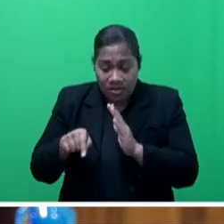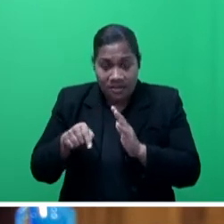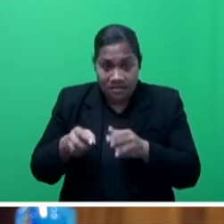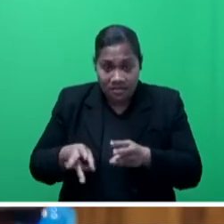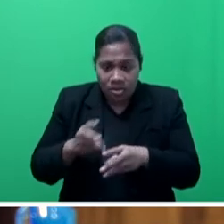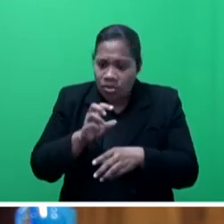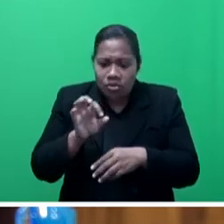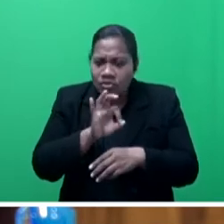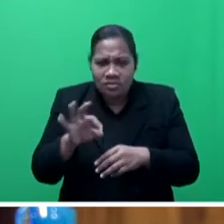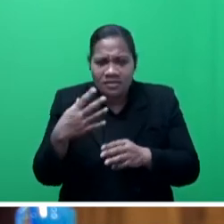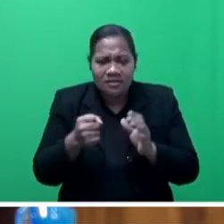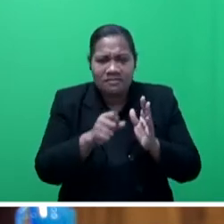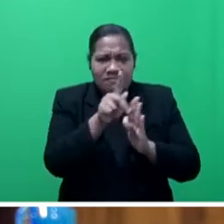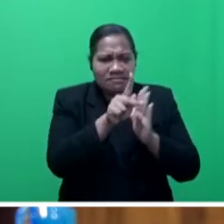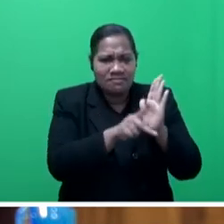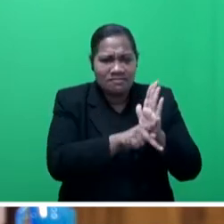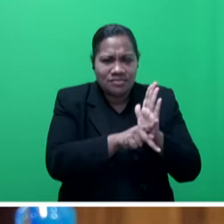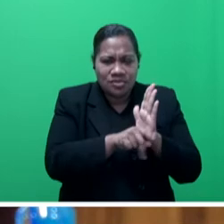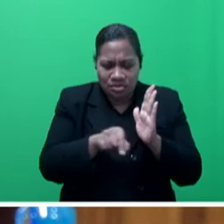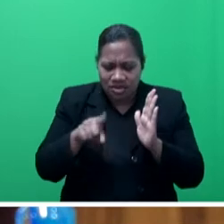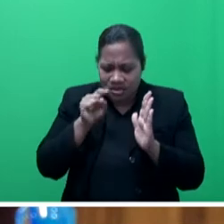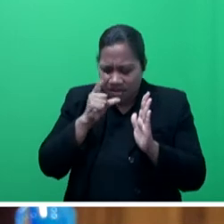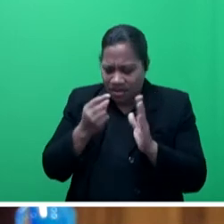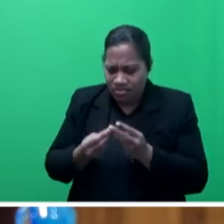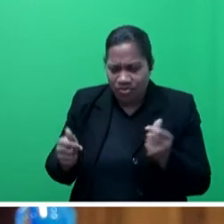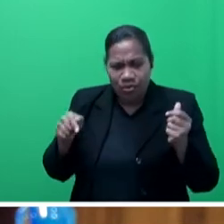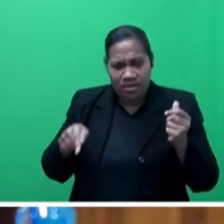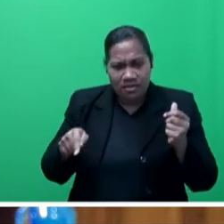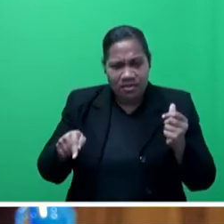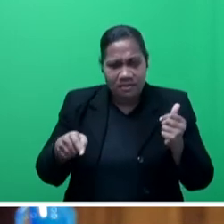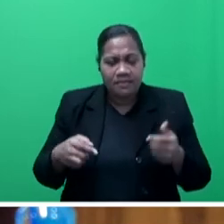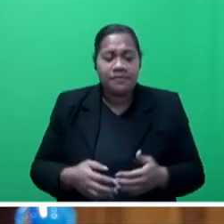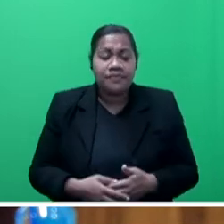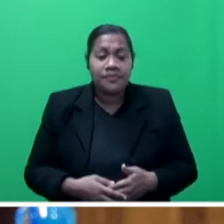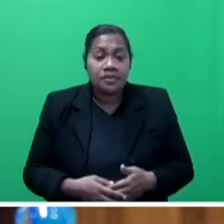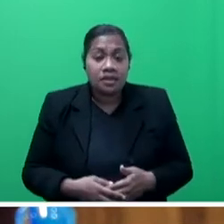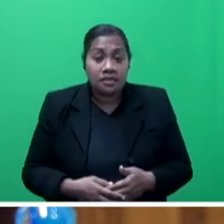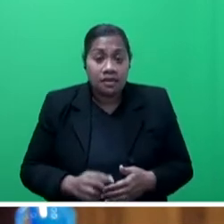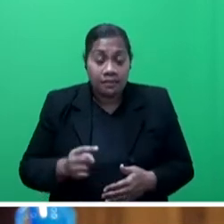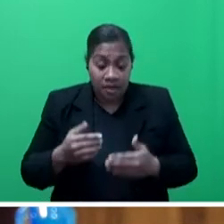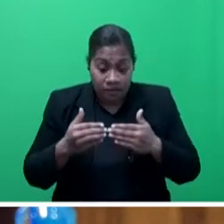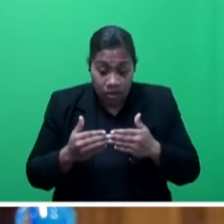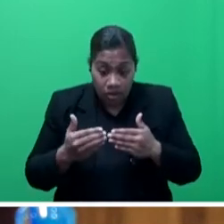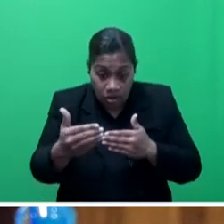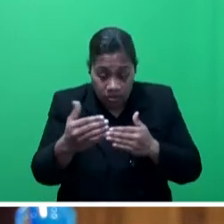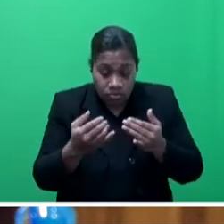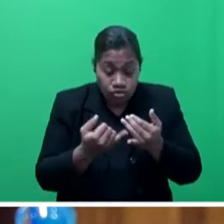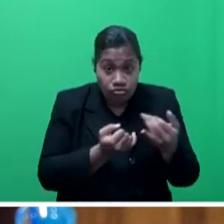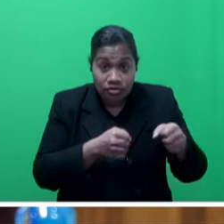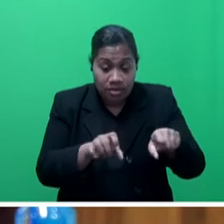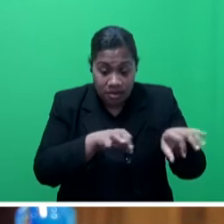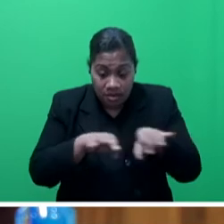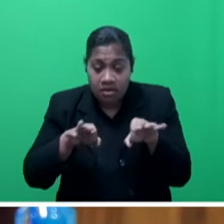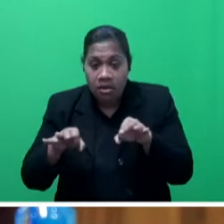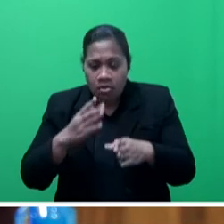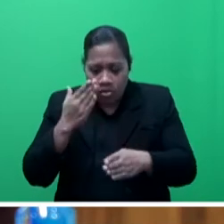will deal with a temporary measure. So, Mr. Speaker, so the longer run strategy is to ensure that we work on the ground to deal